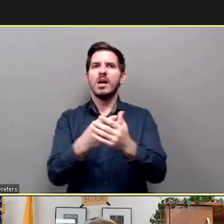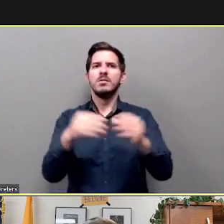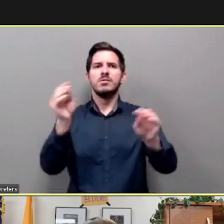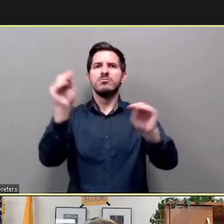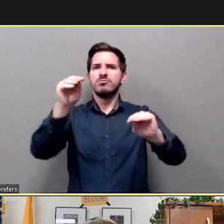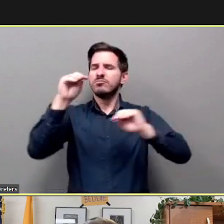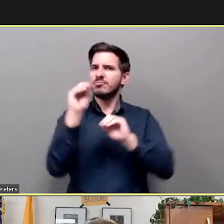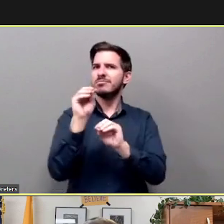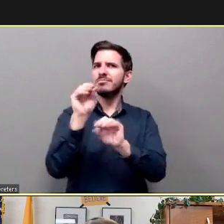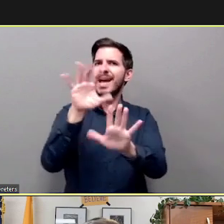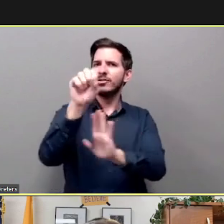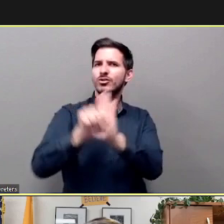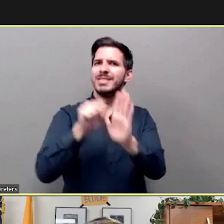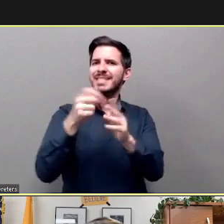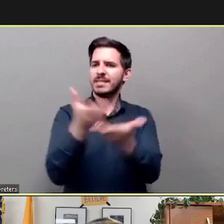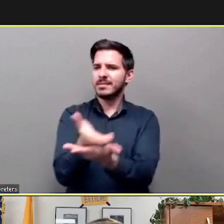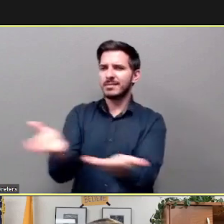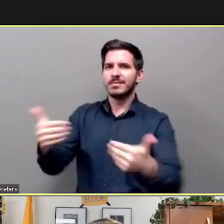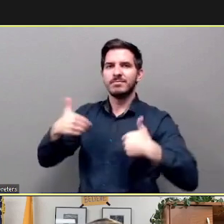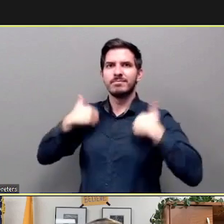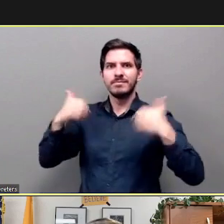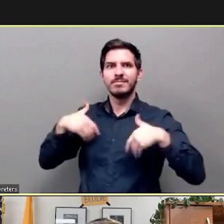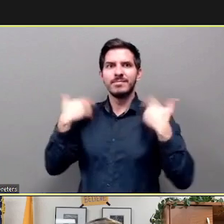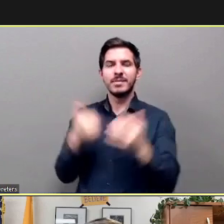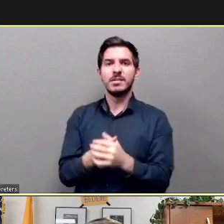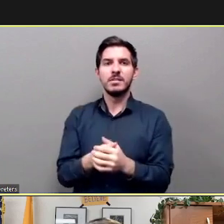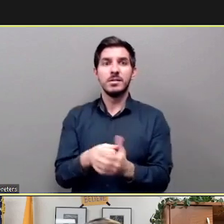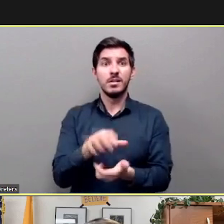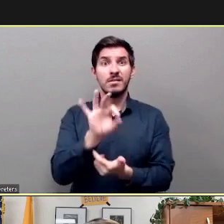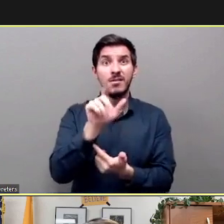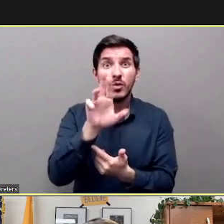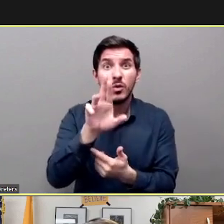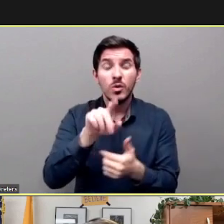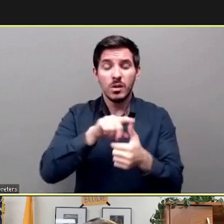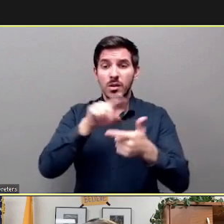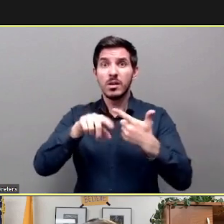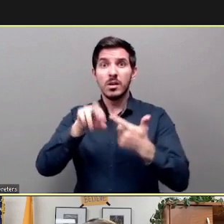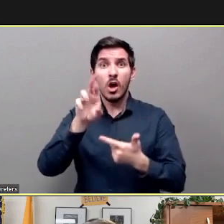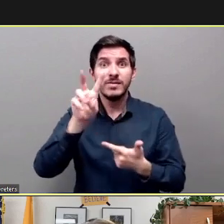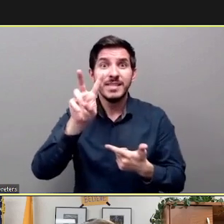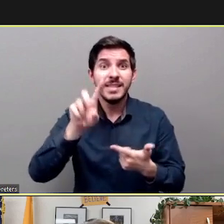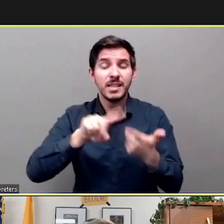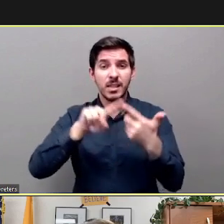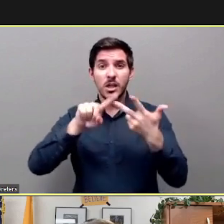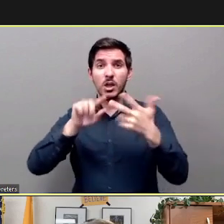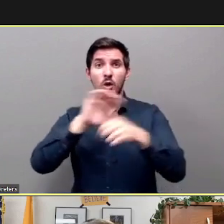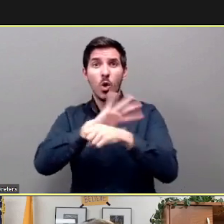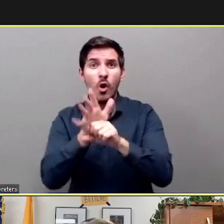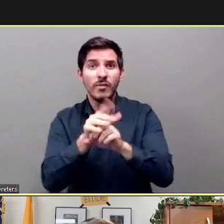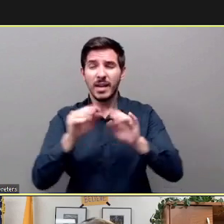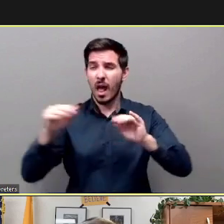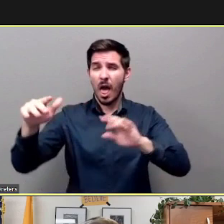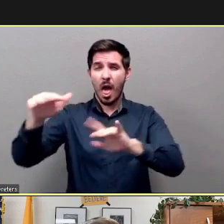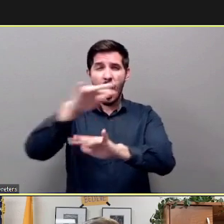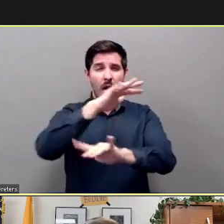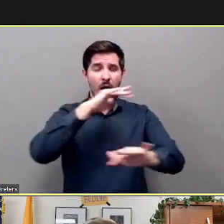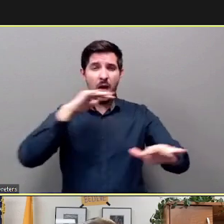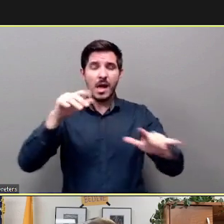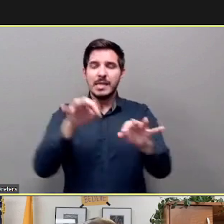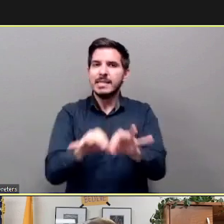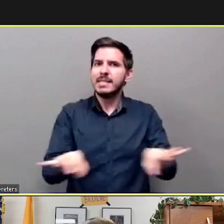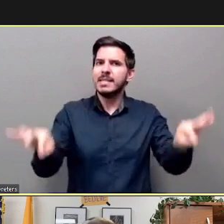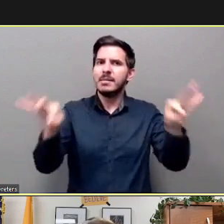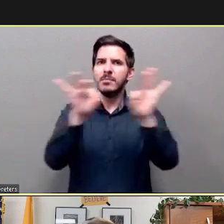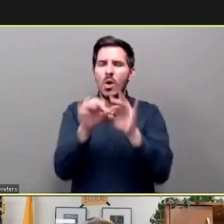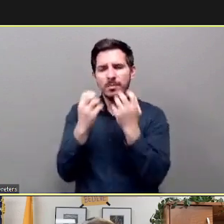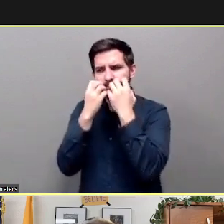ones. But with the flu, RSV, and COVID all going around, you want to do everything you can to help them